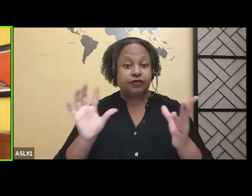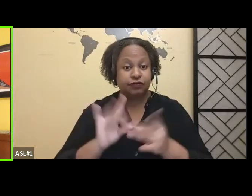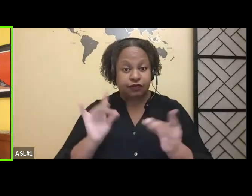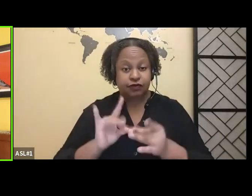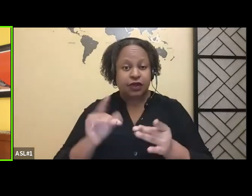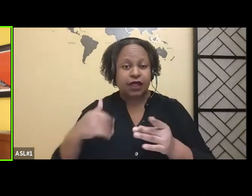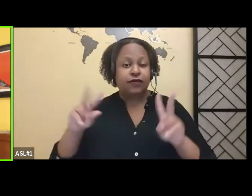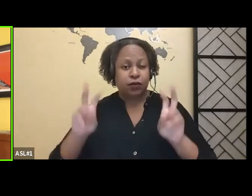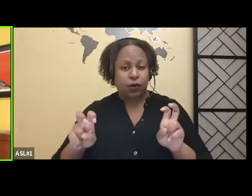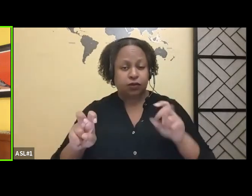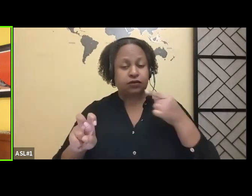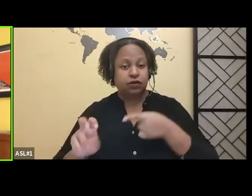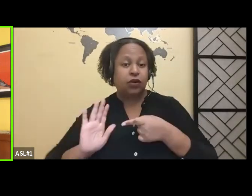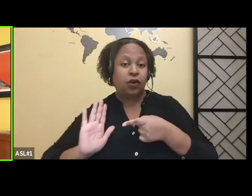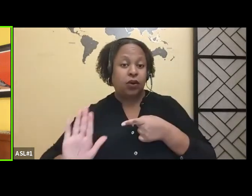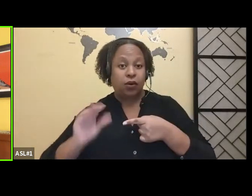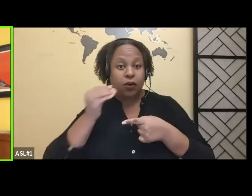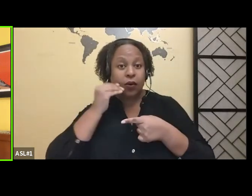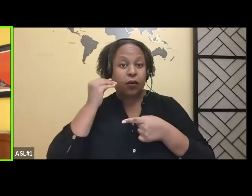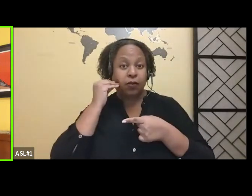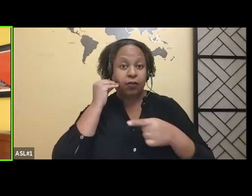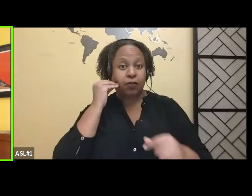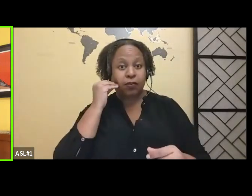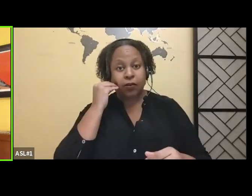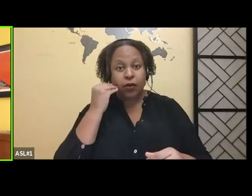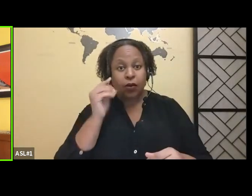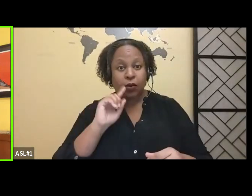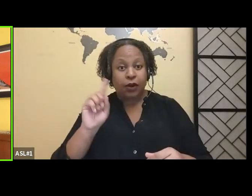she realized, was back at